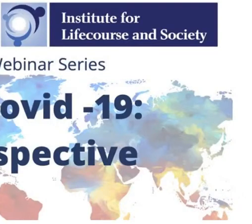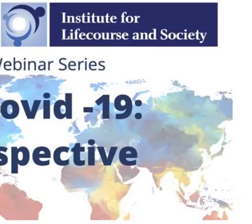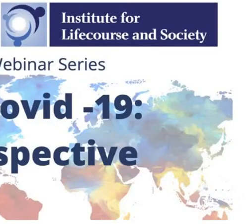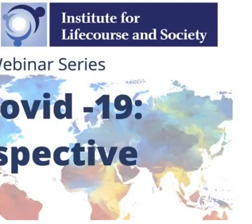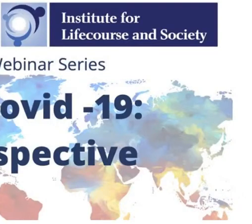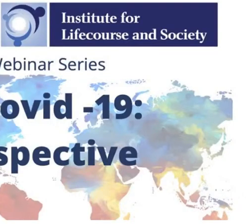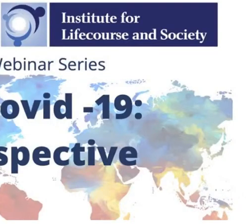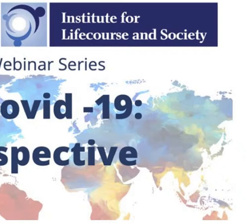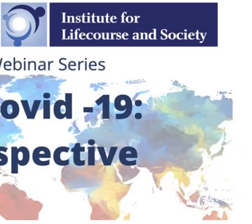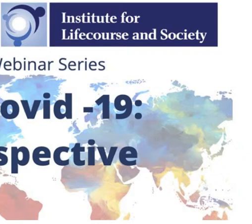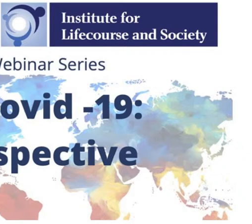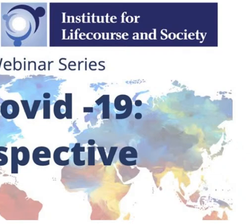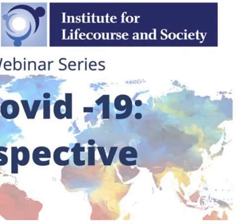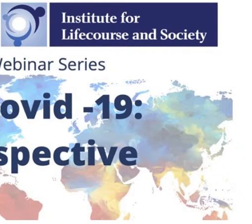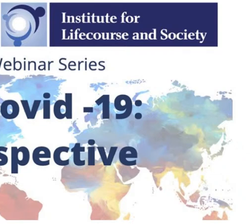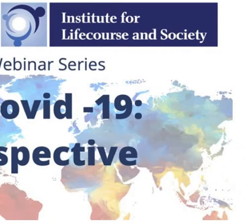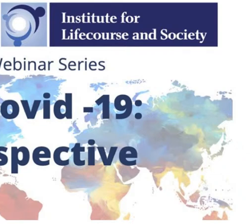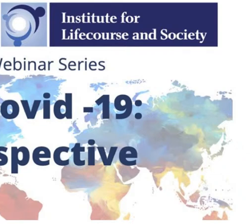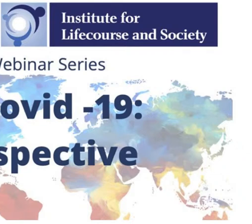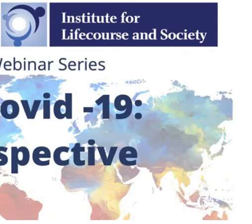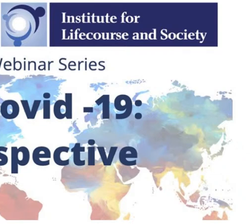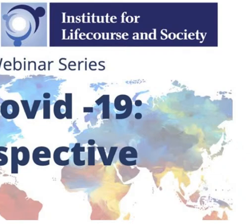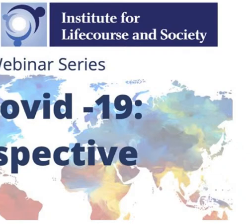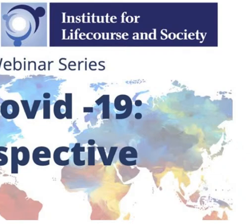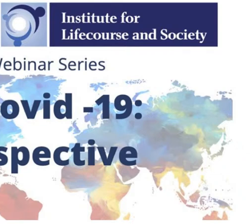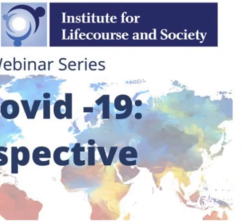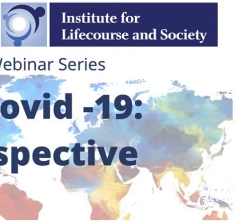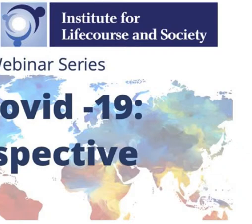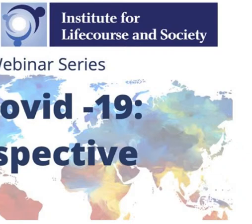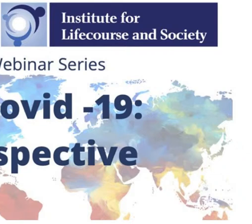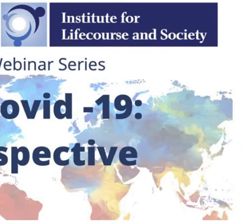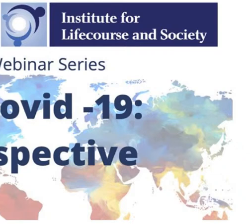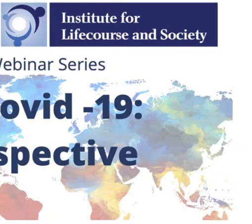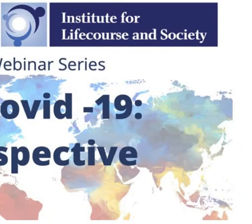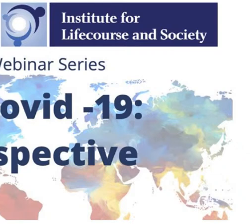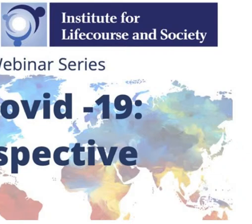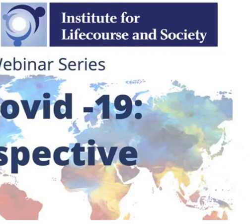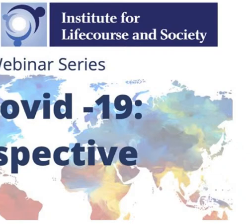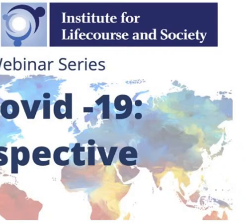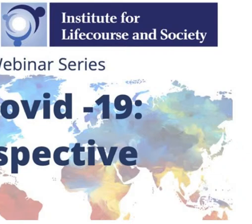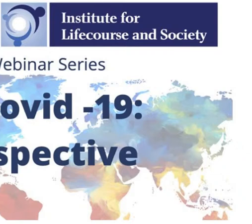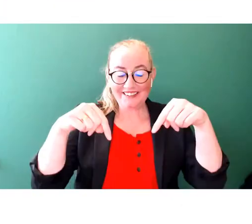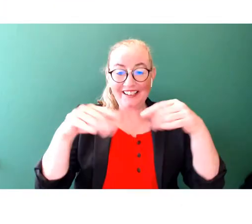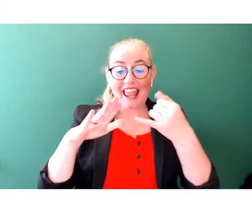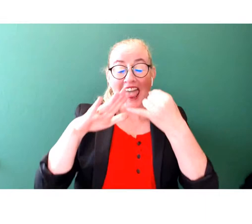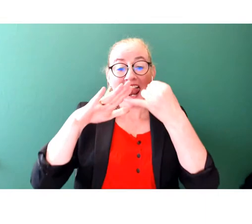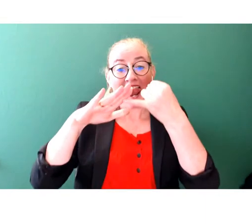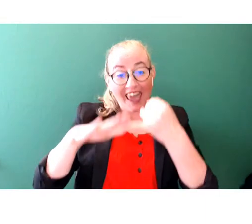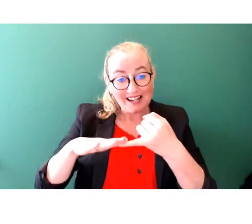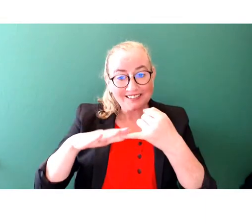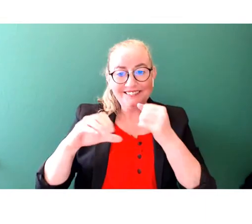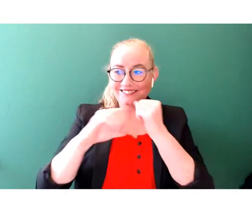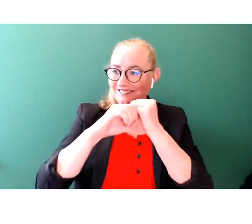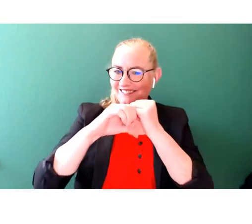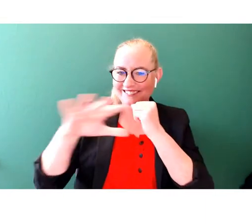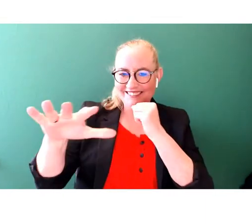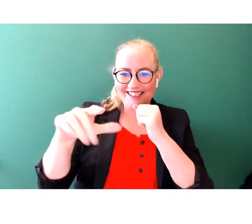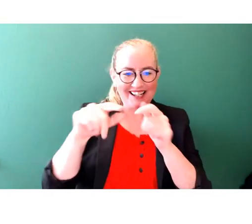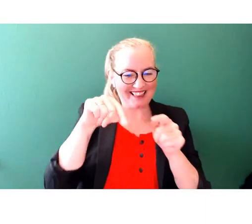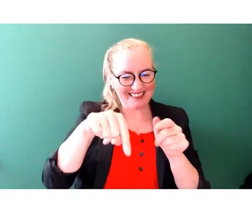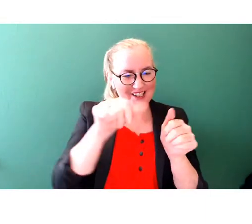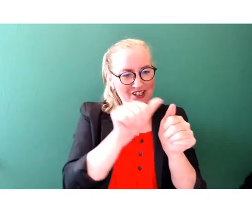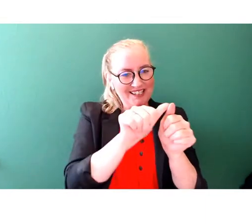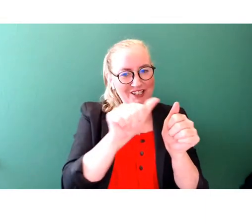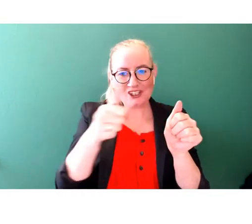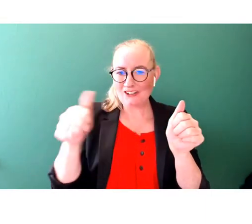Hello, Fáilte Roimh go Léir. You're all very welcome to this, which is the last webinar in this series, which